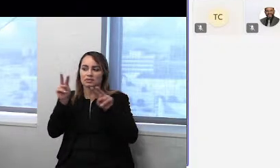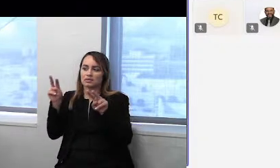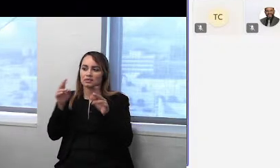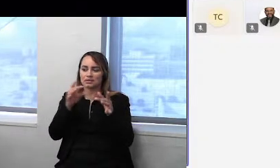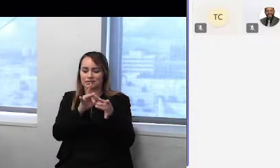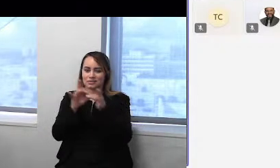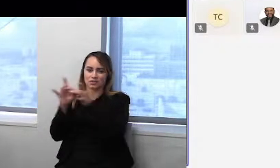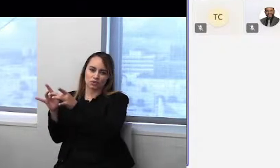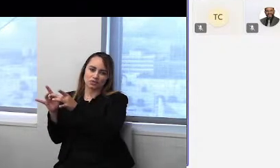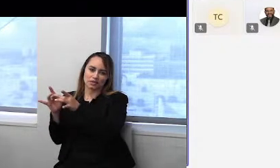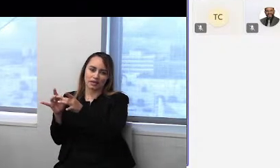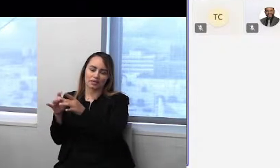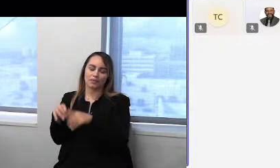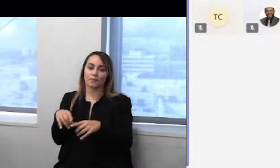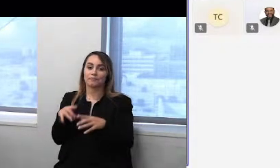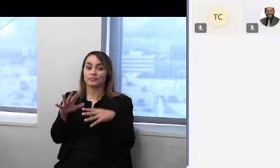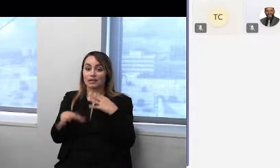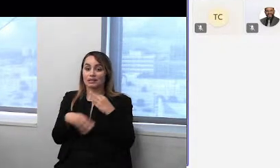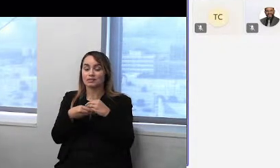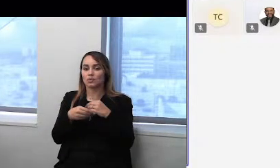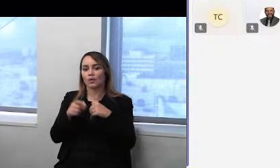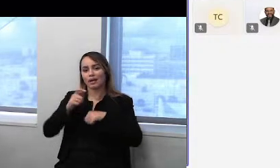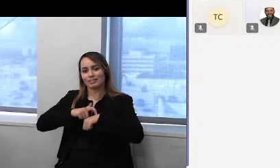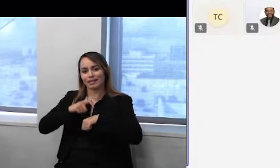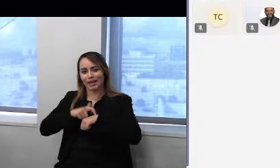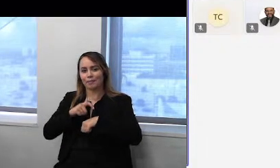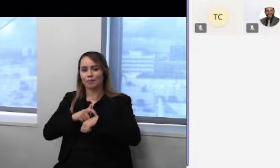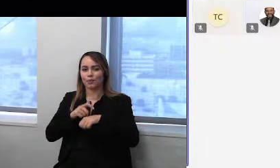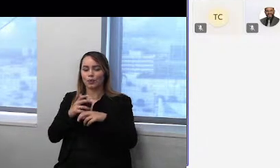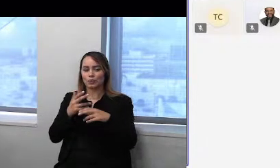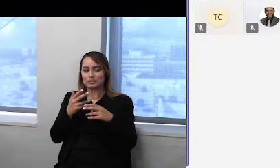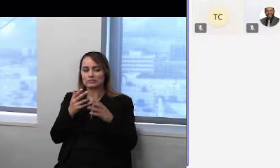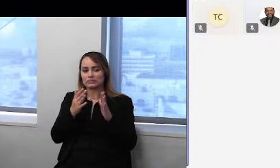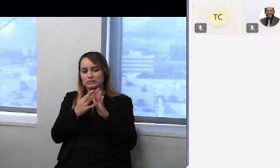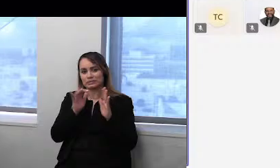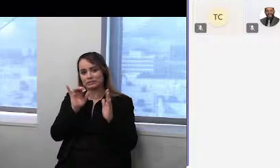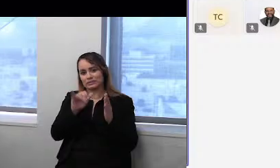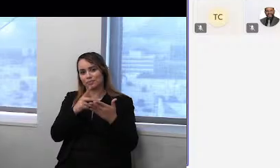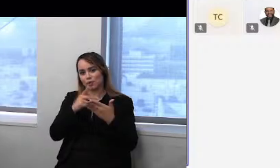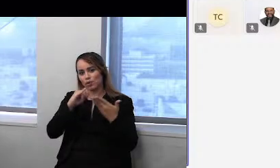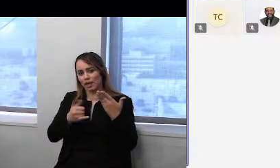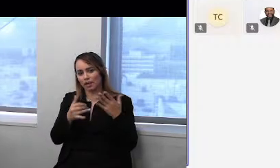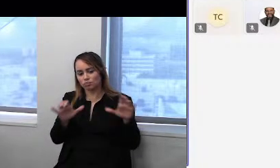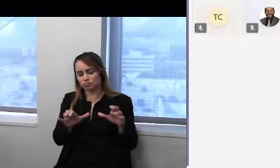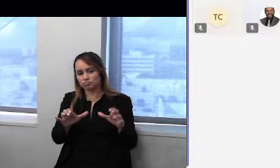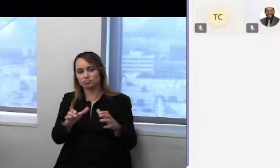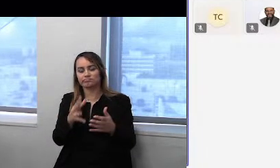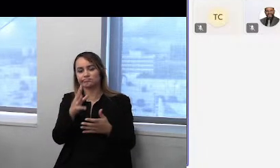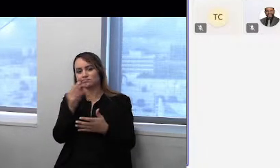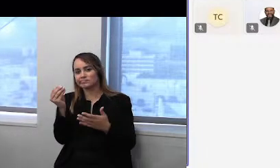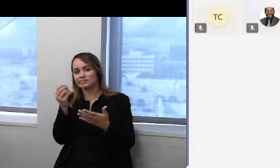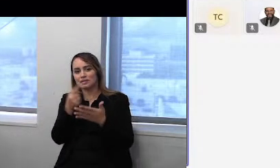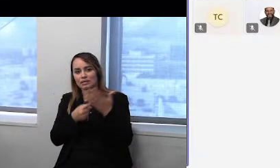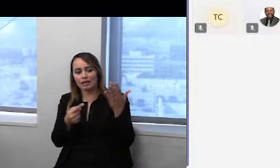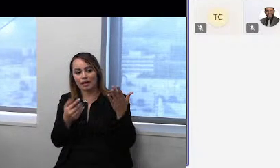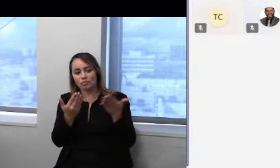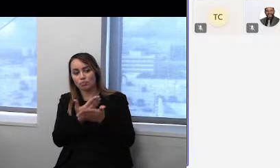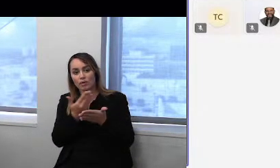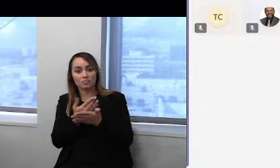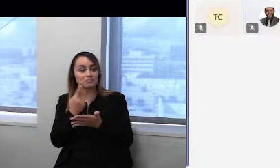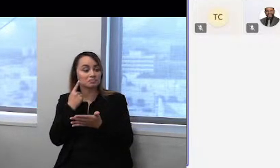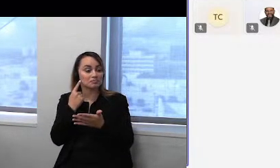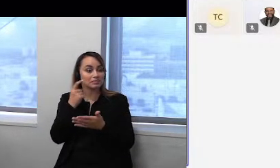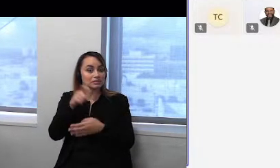of that project will define it when the upgrades or what type of upgrades will be needed in regards to the expansion of the projects.